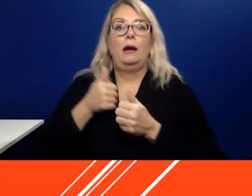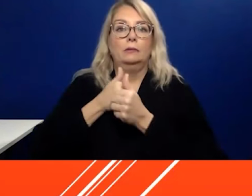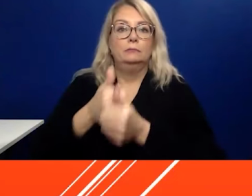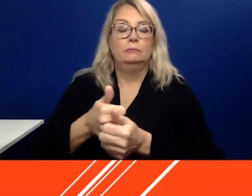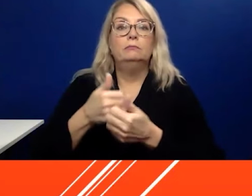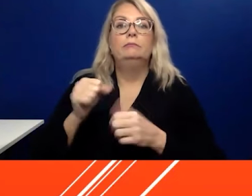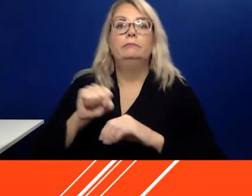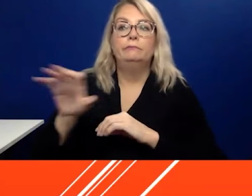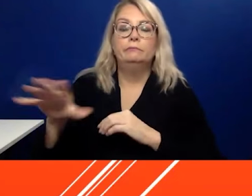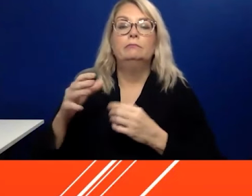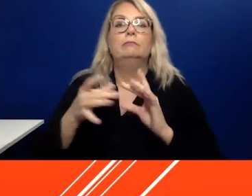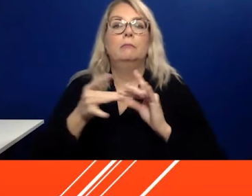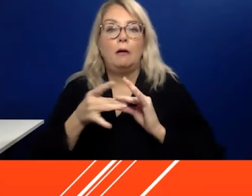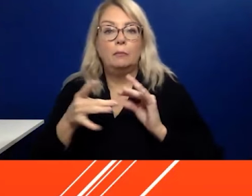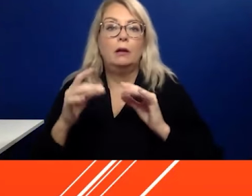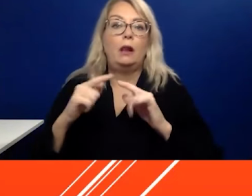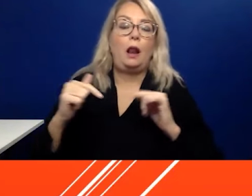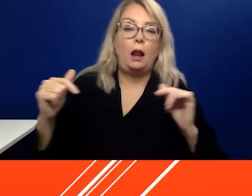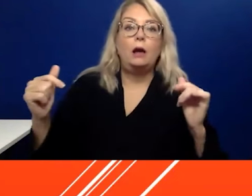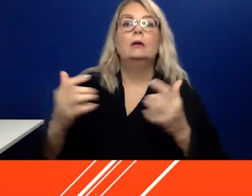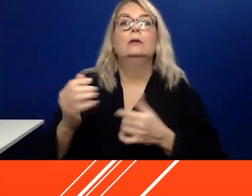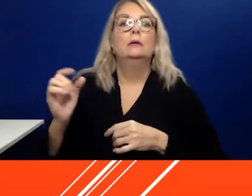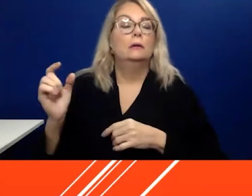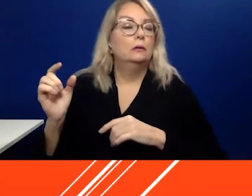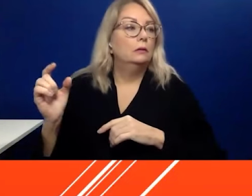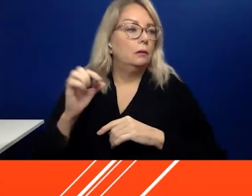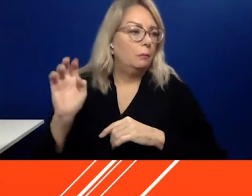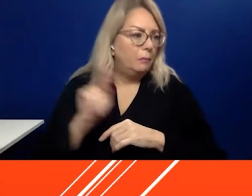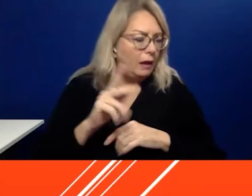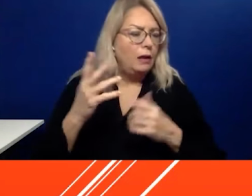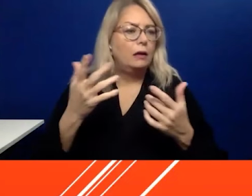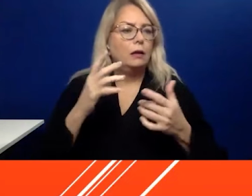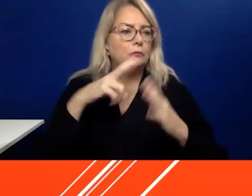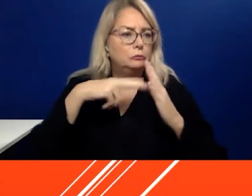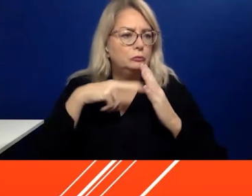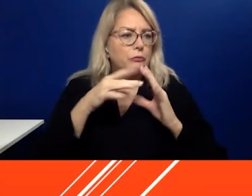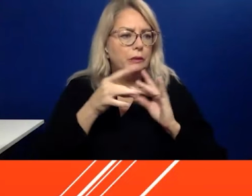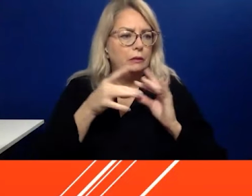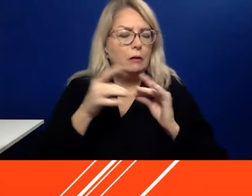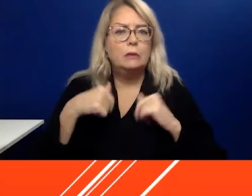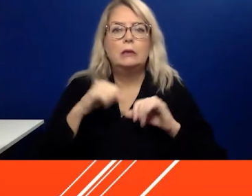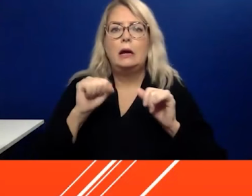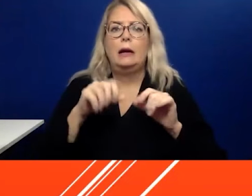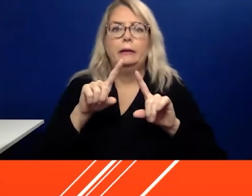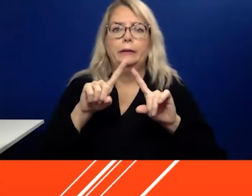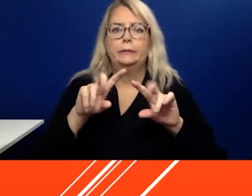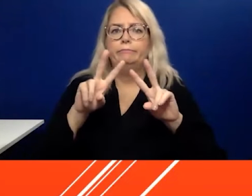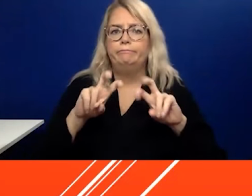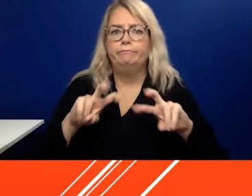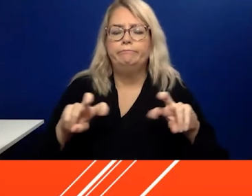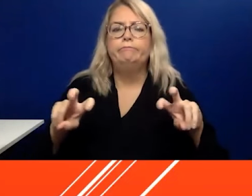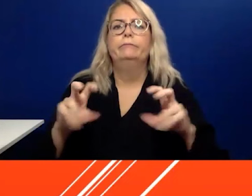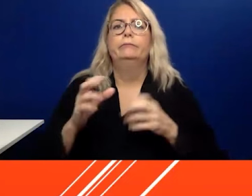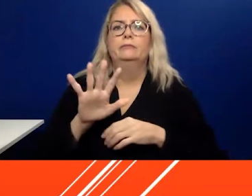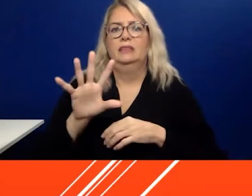what my comments were. They can go back and look at written comments. And I can grade 50 assignments. And I think maybe that's